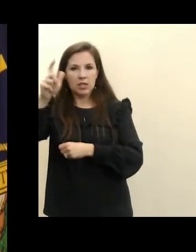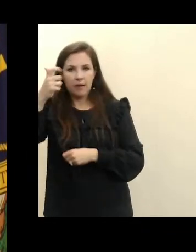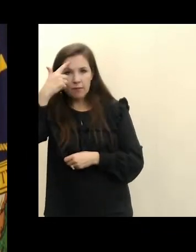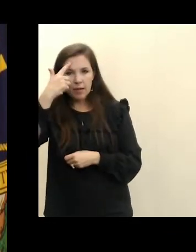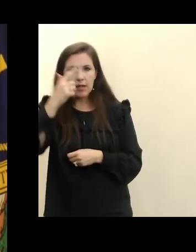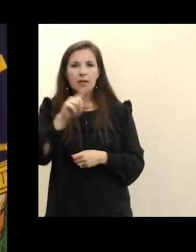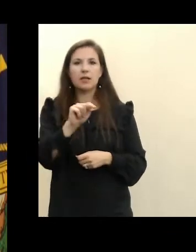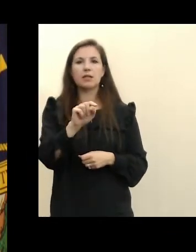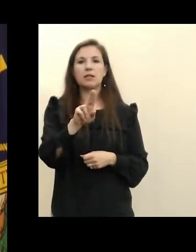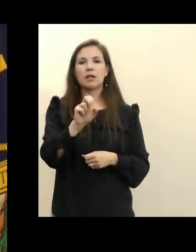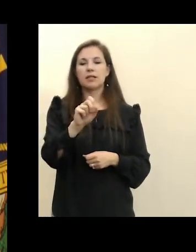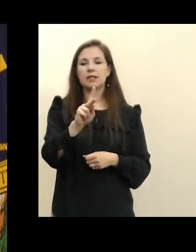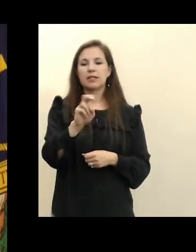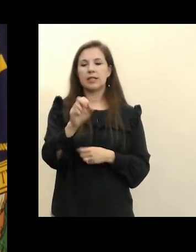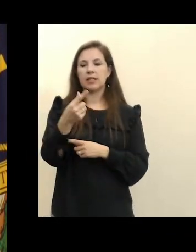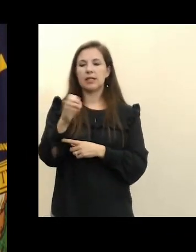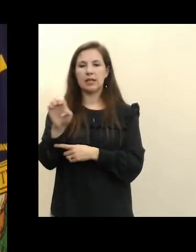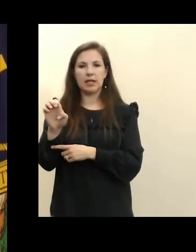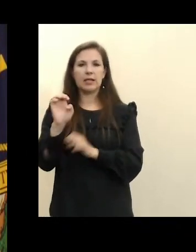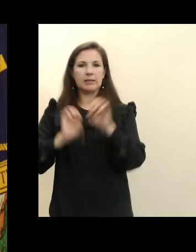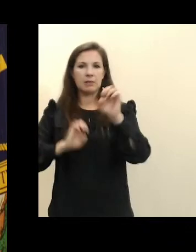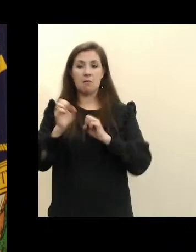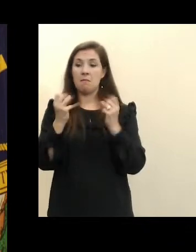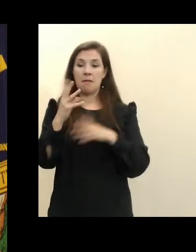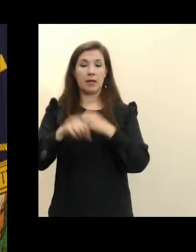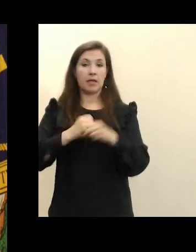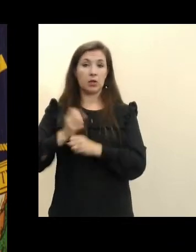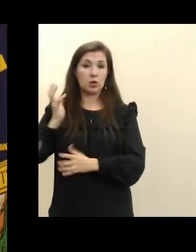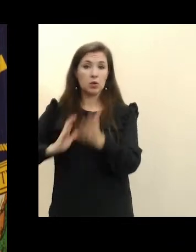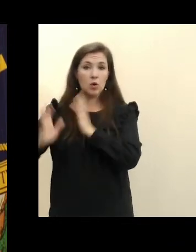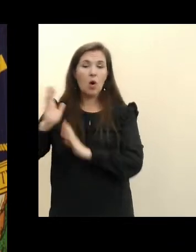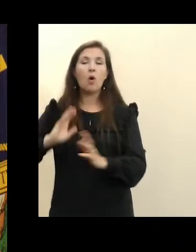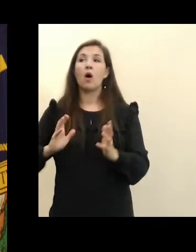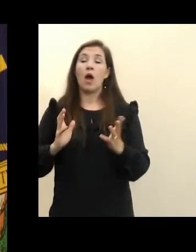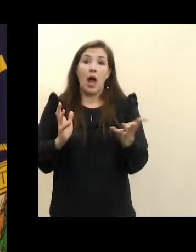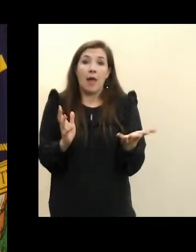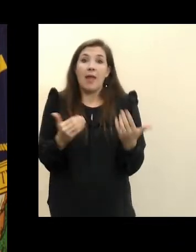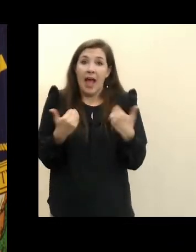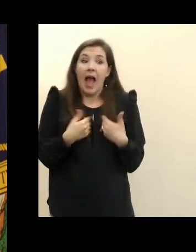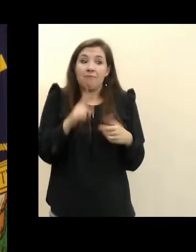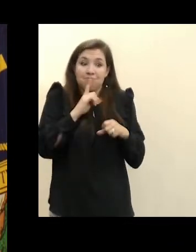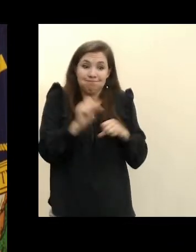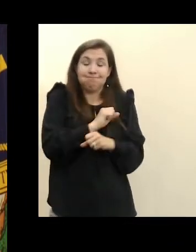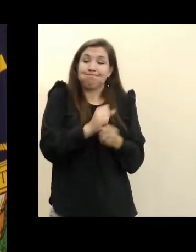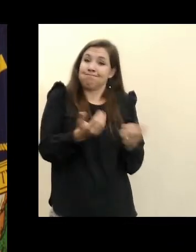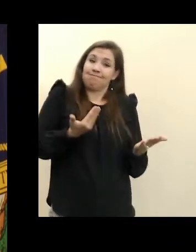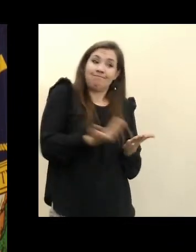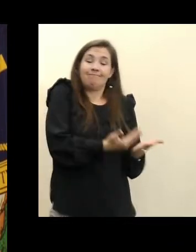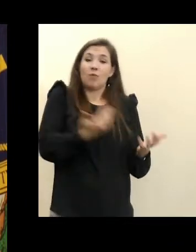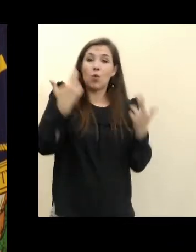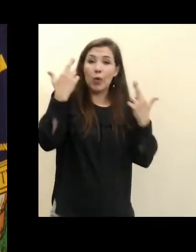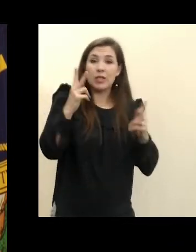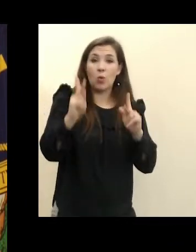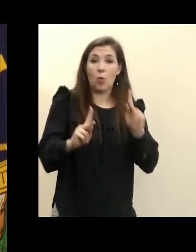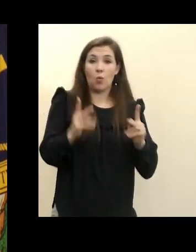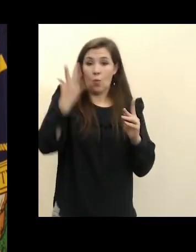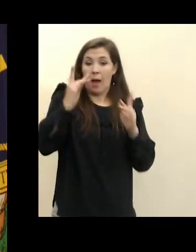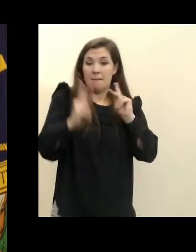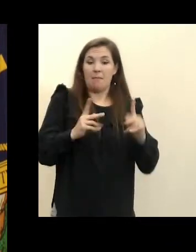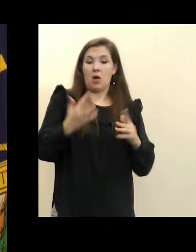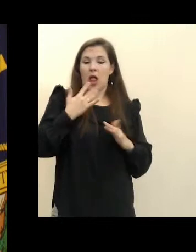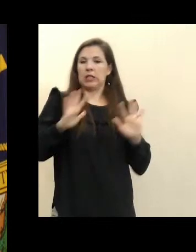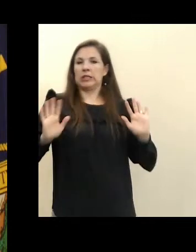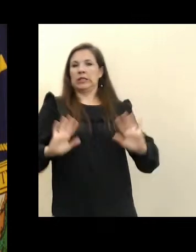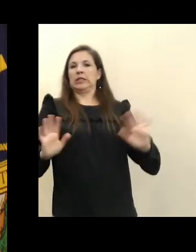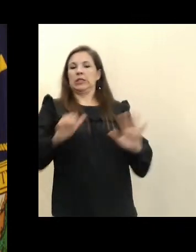the Tuskegee experiment years ago. And there's legitimate reasons why people of color may not trust